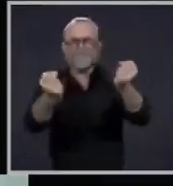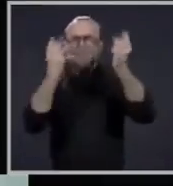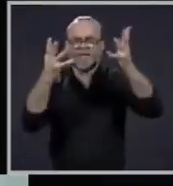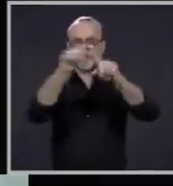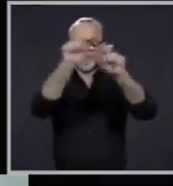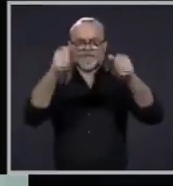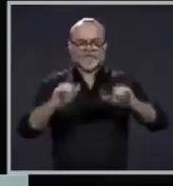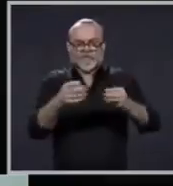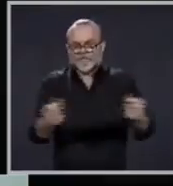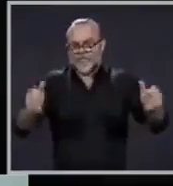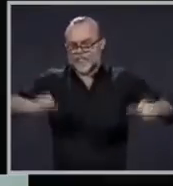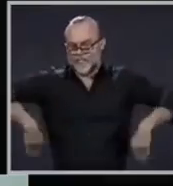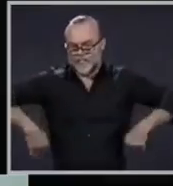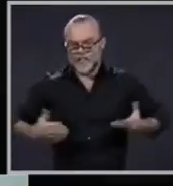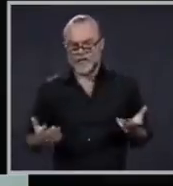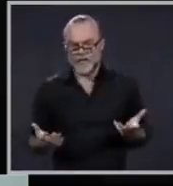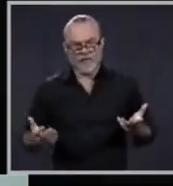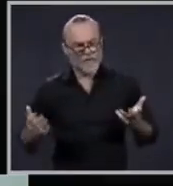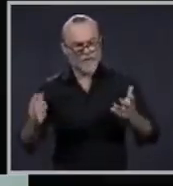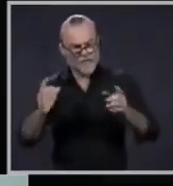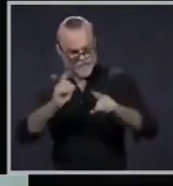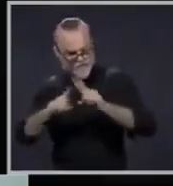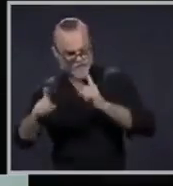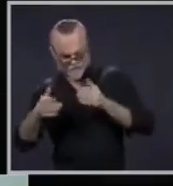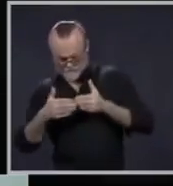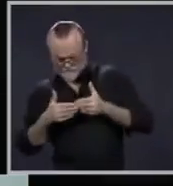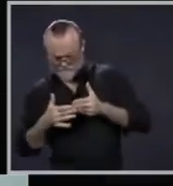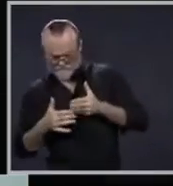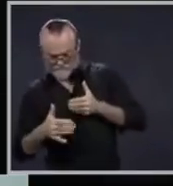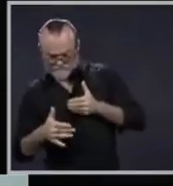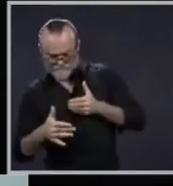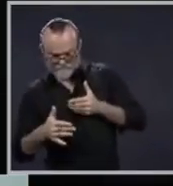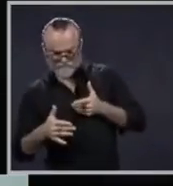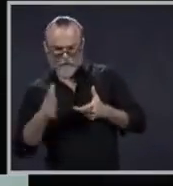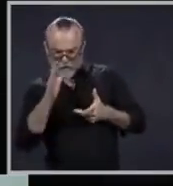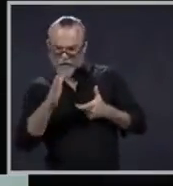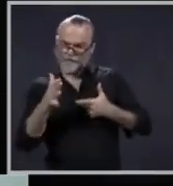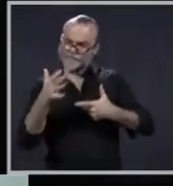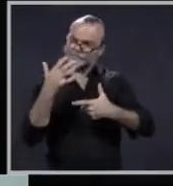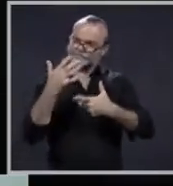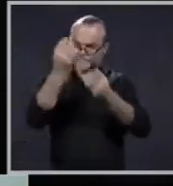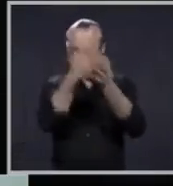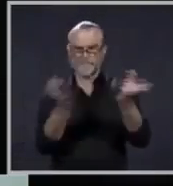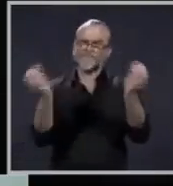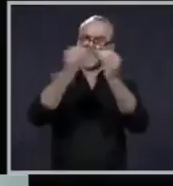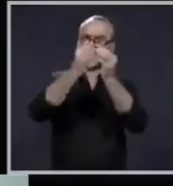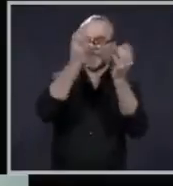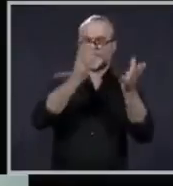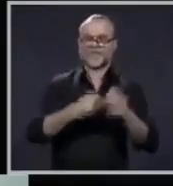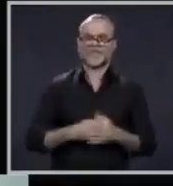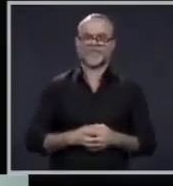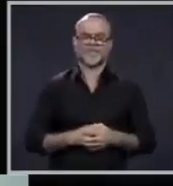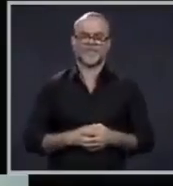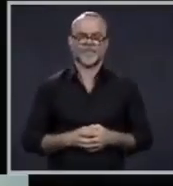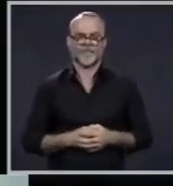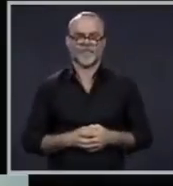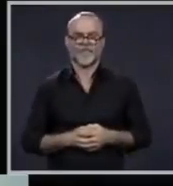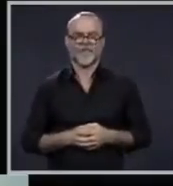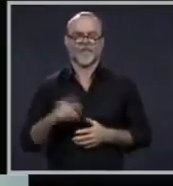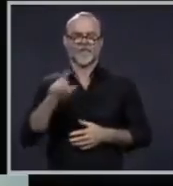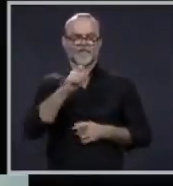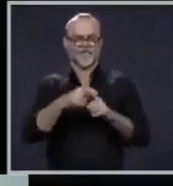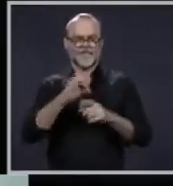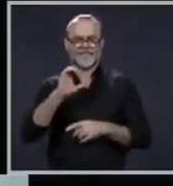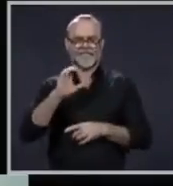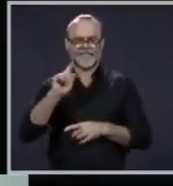We want to look also, we have discussion with Ontario, because it would be nice if we use it, that also